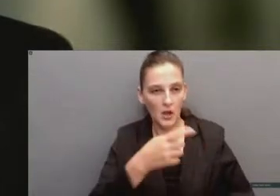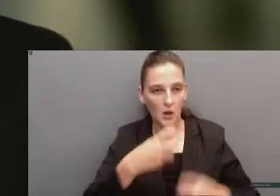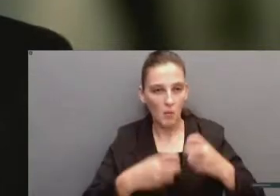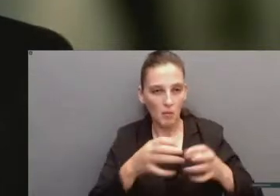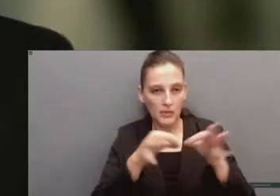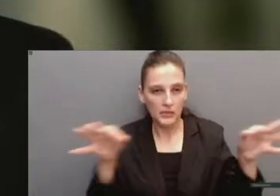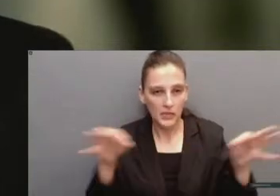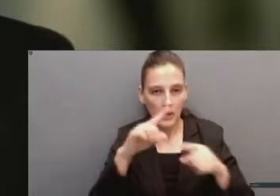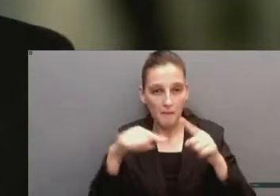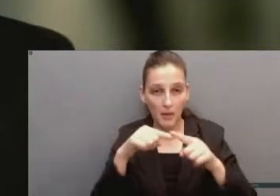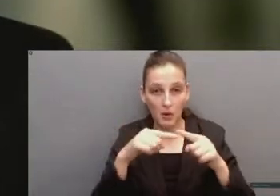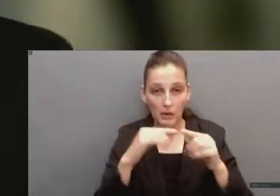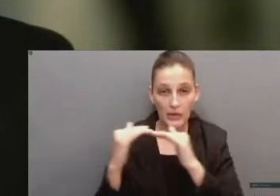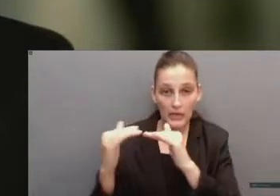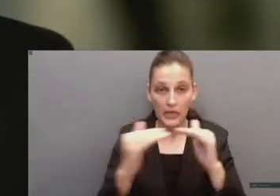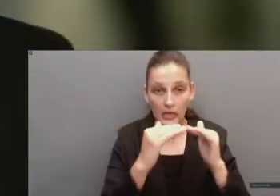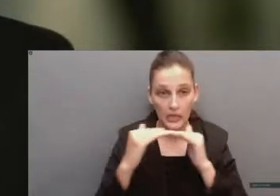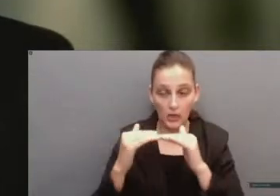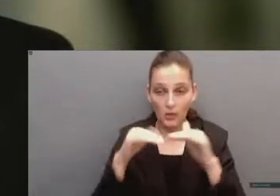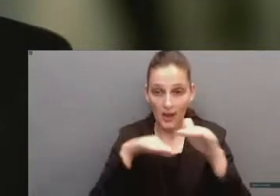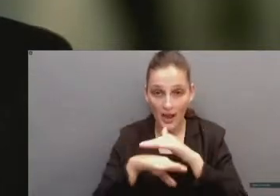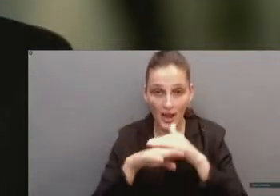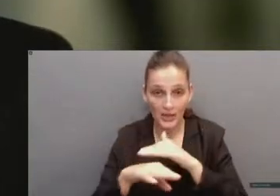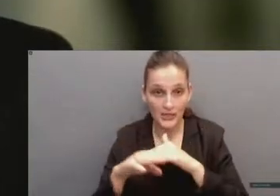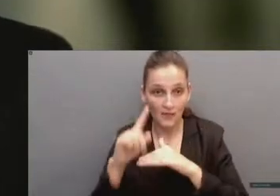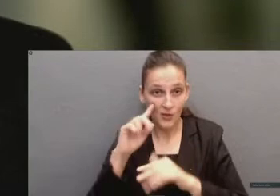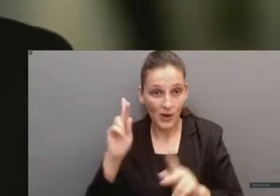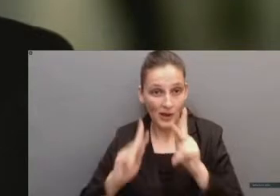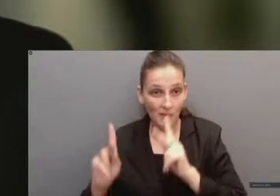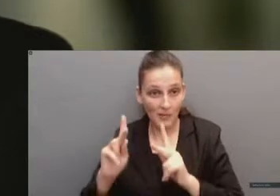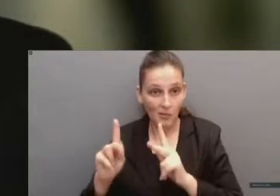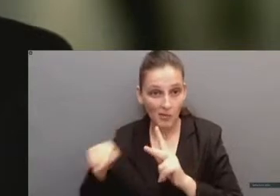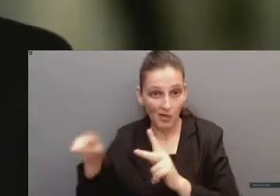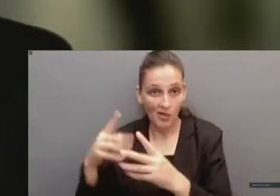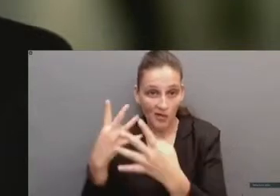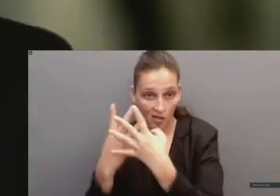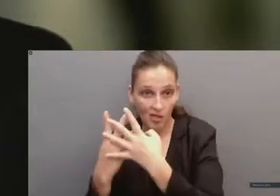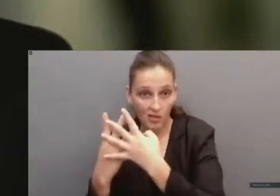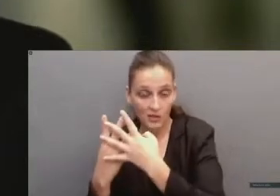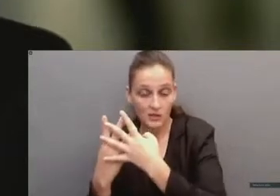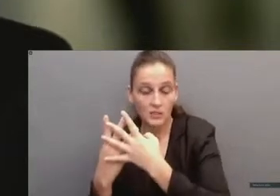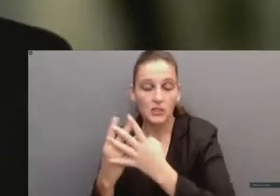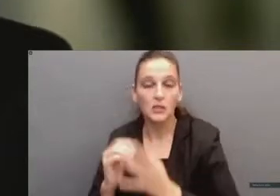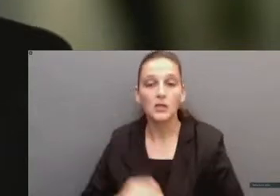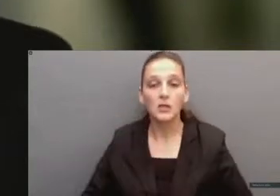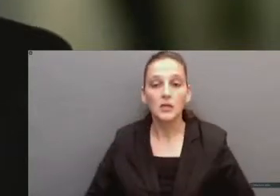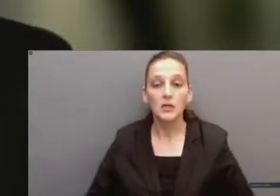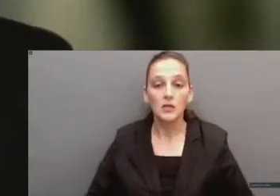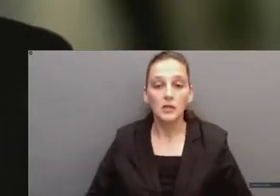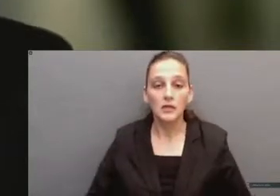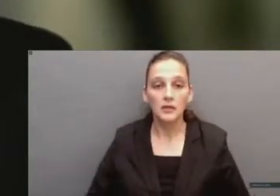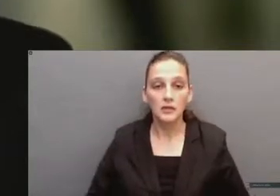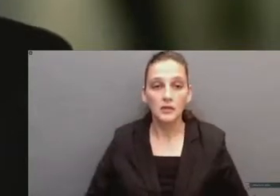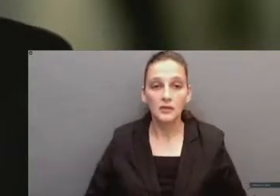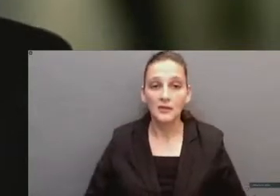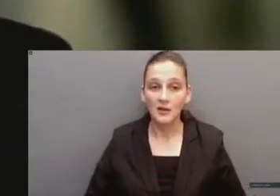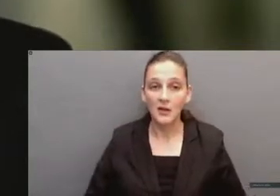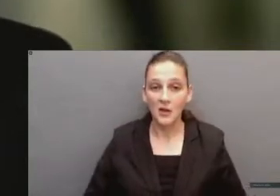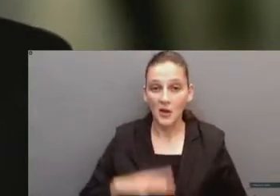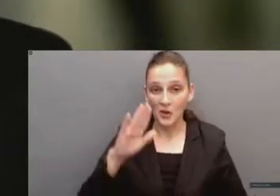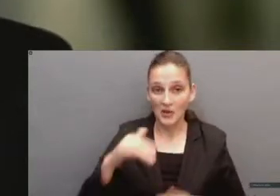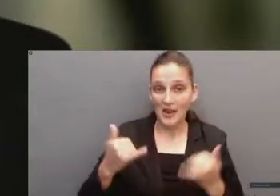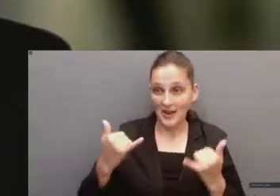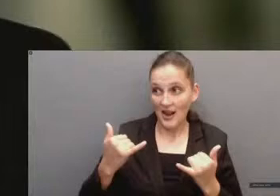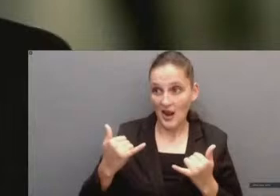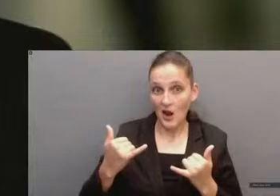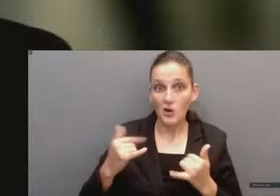equal access for people in justice settings, carceral settings. We have today outbreaks just starting behind